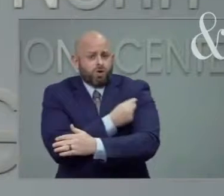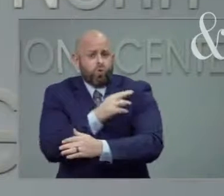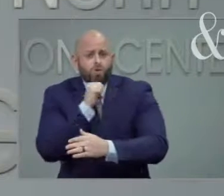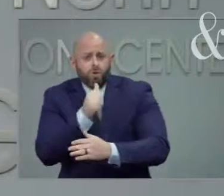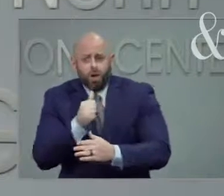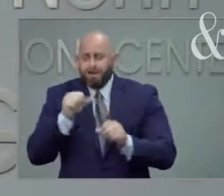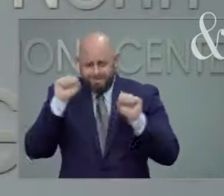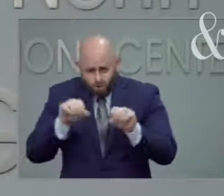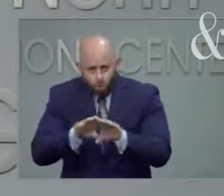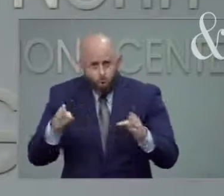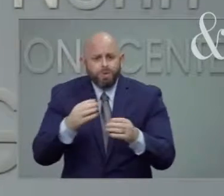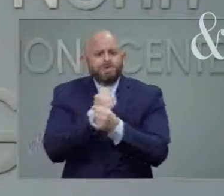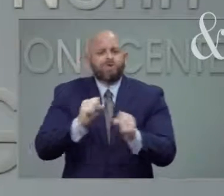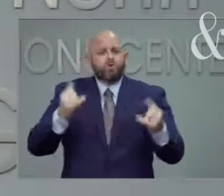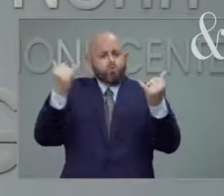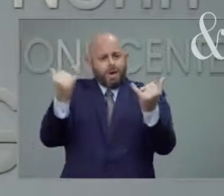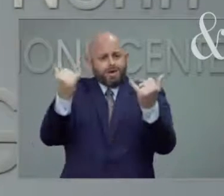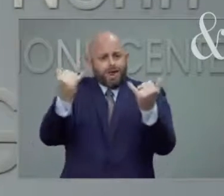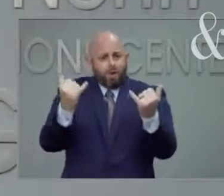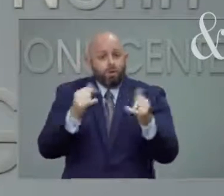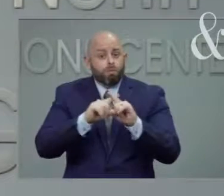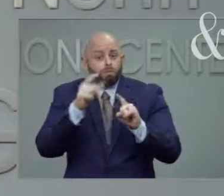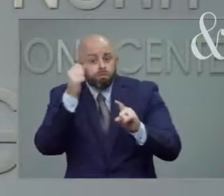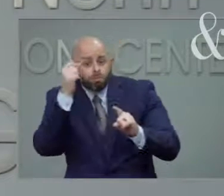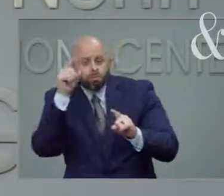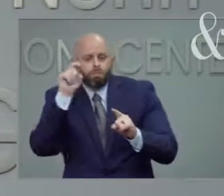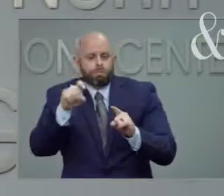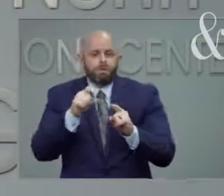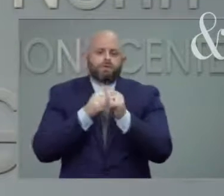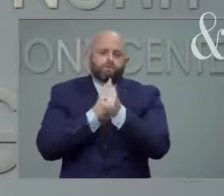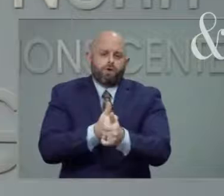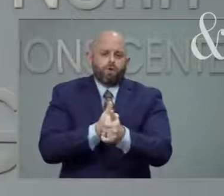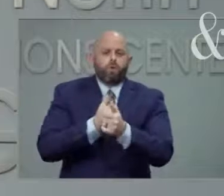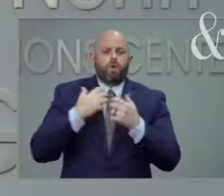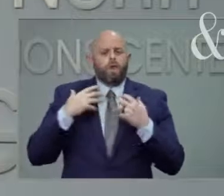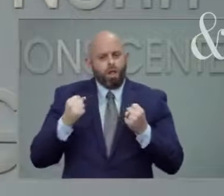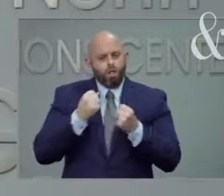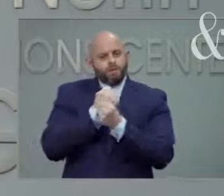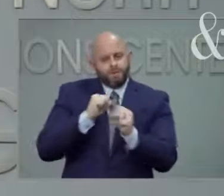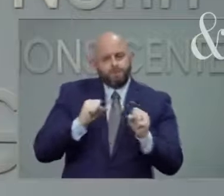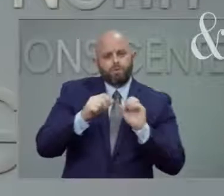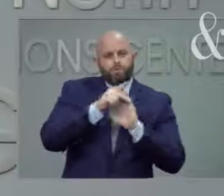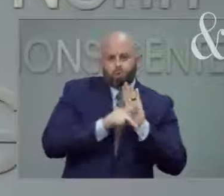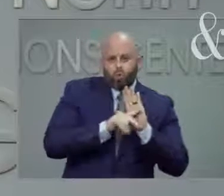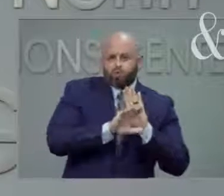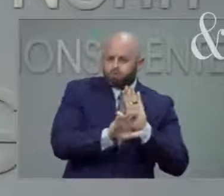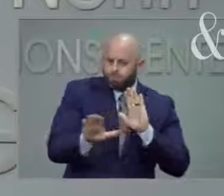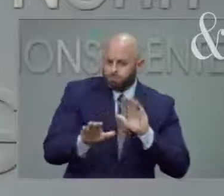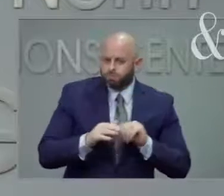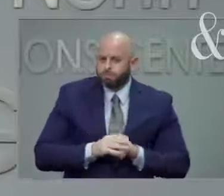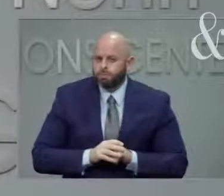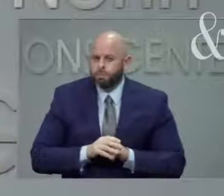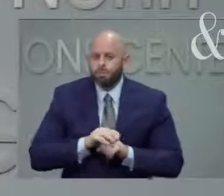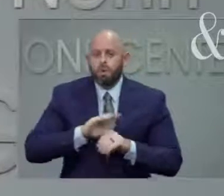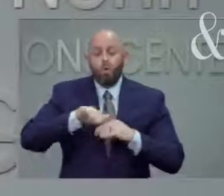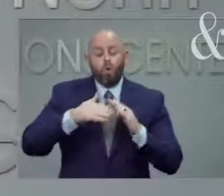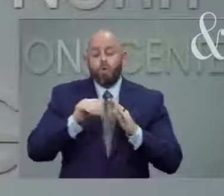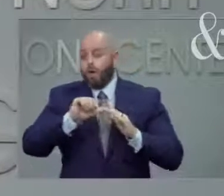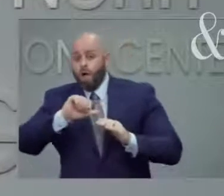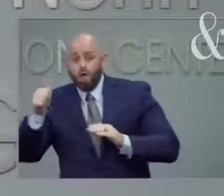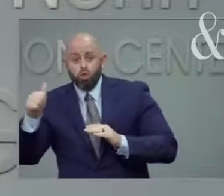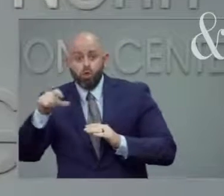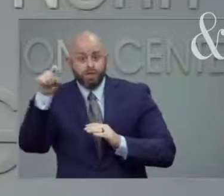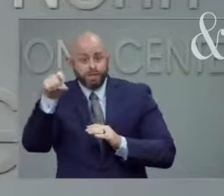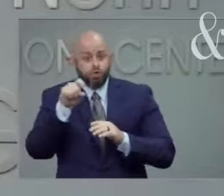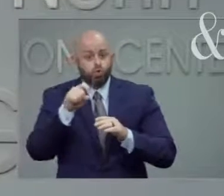as health protocols are followed. But all the other essential frontline workers are also doing